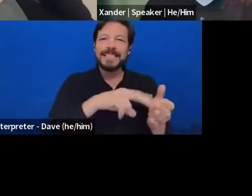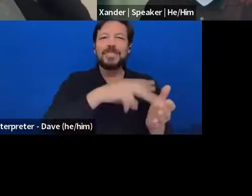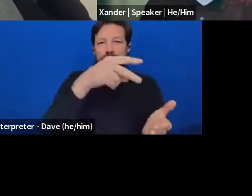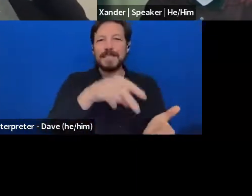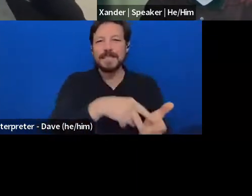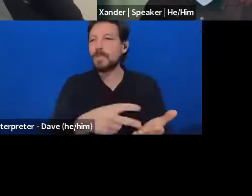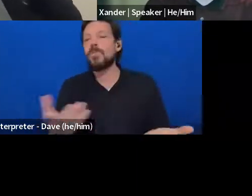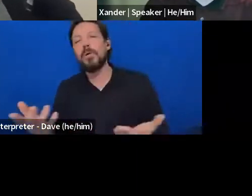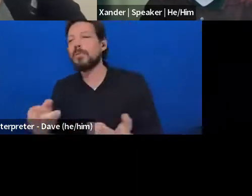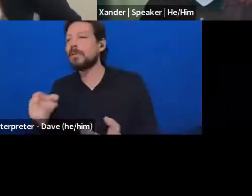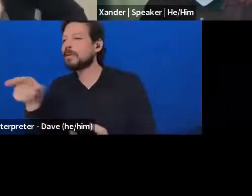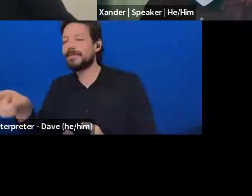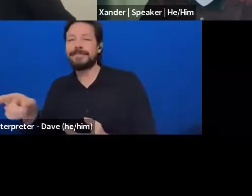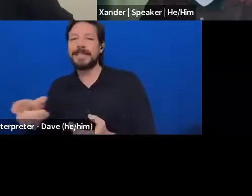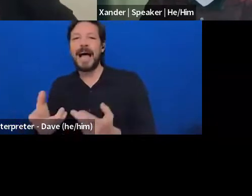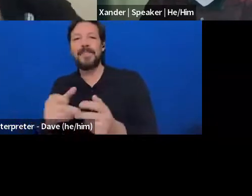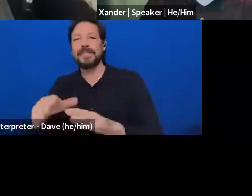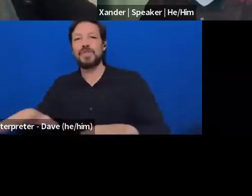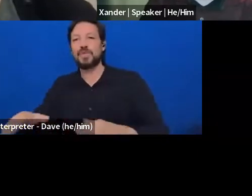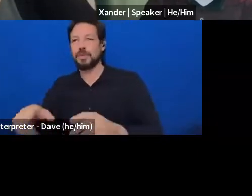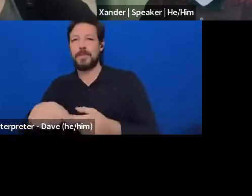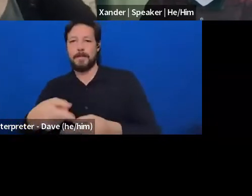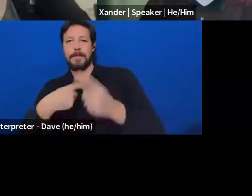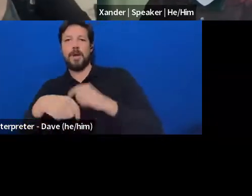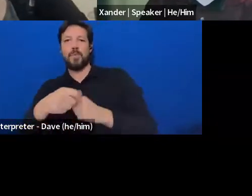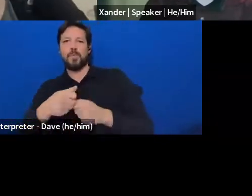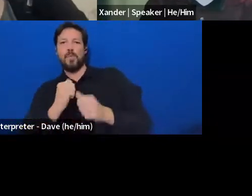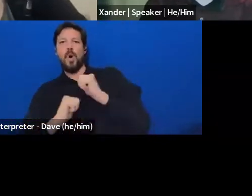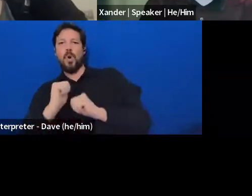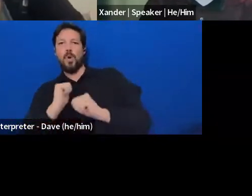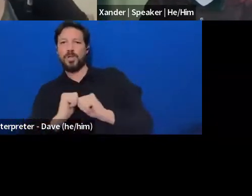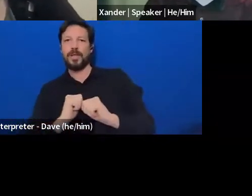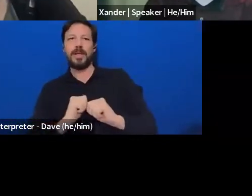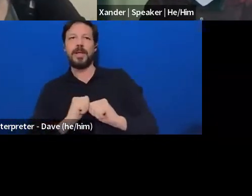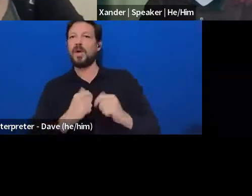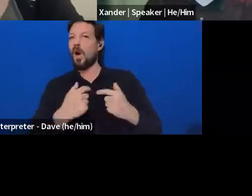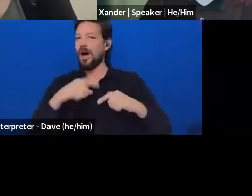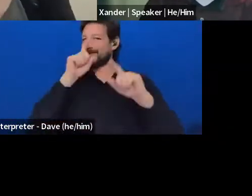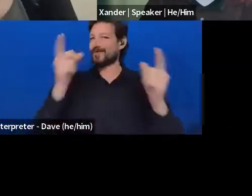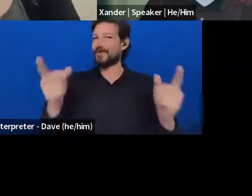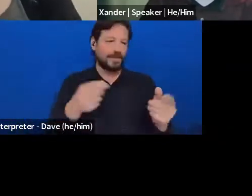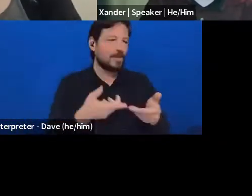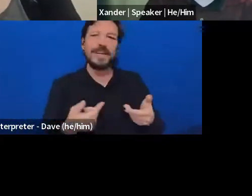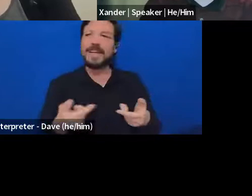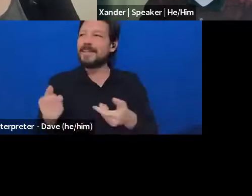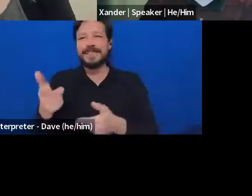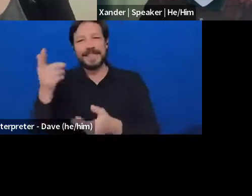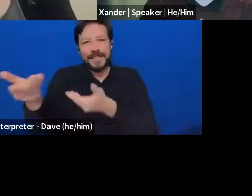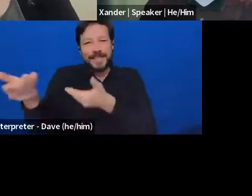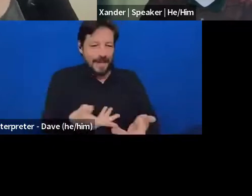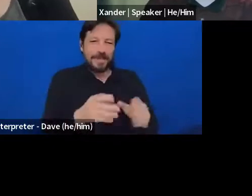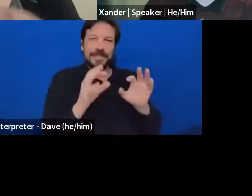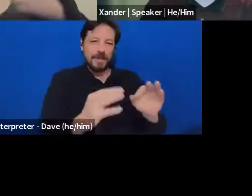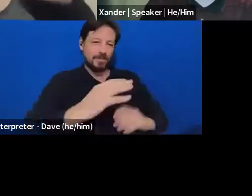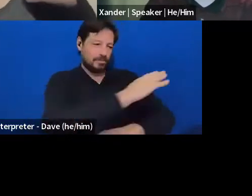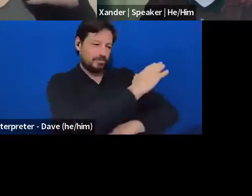doing backward rolls. I could not do a backward roll. He gave me a wedge to backward roll onto. Those where you